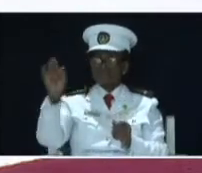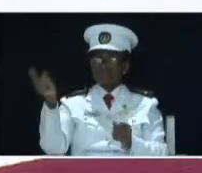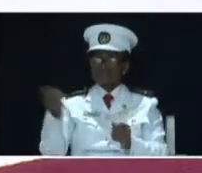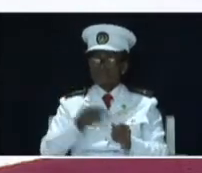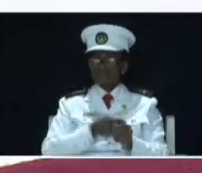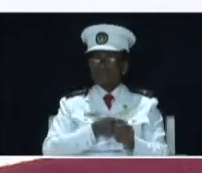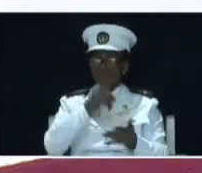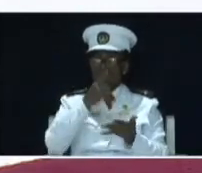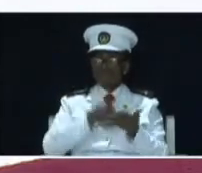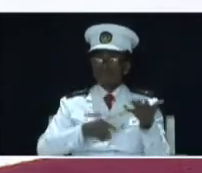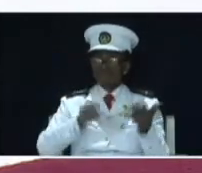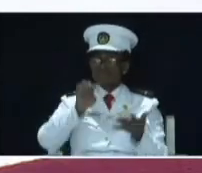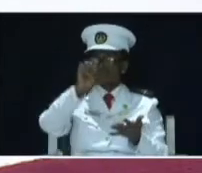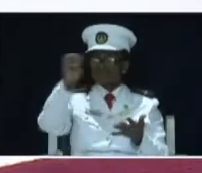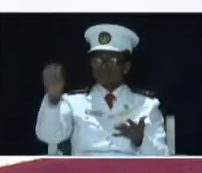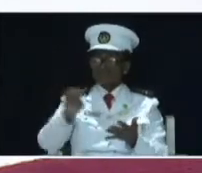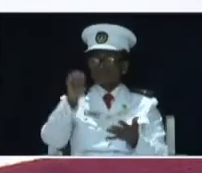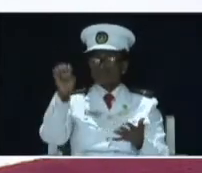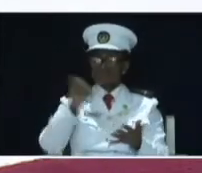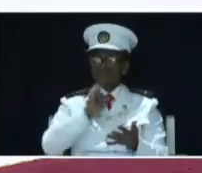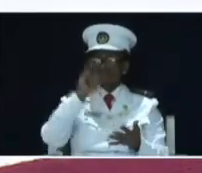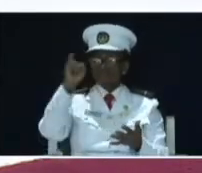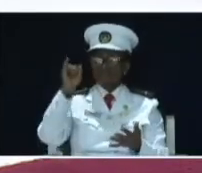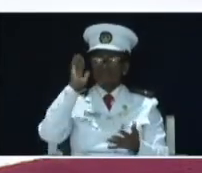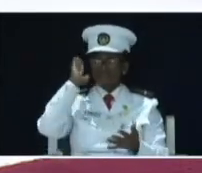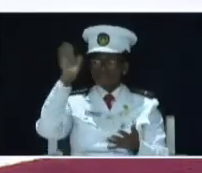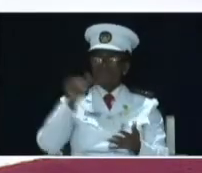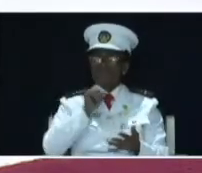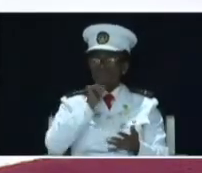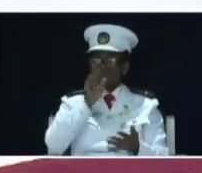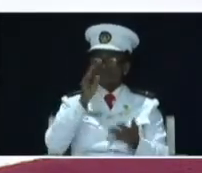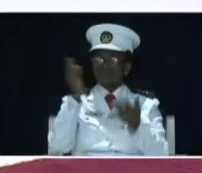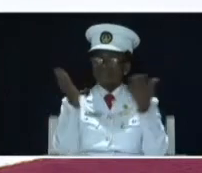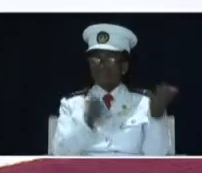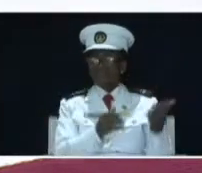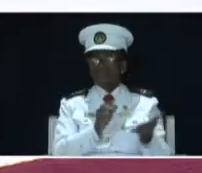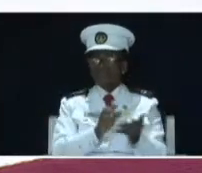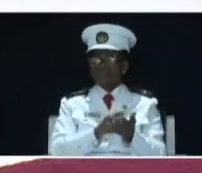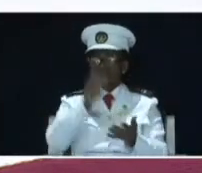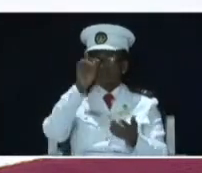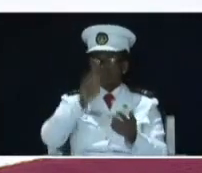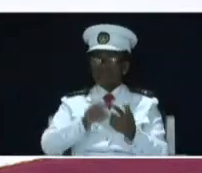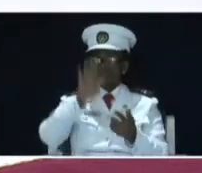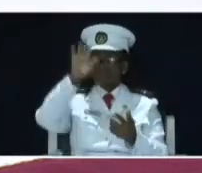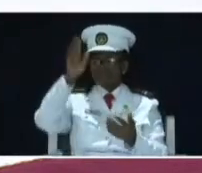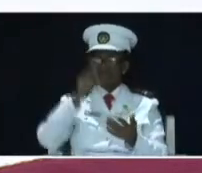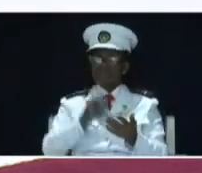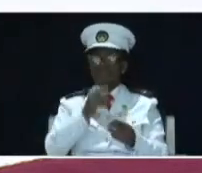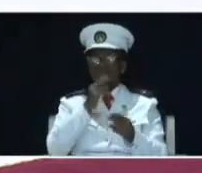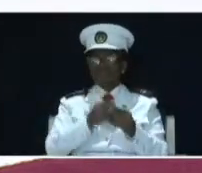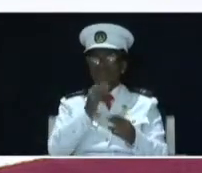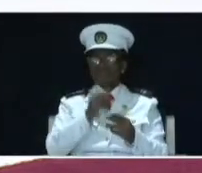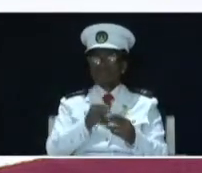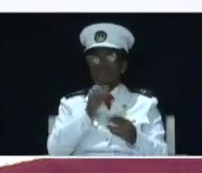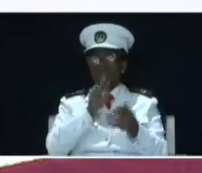Whatever is not going to bring glory to your name, burn it off tonight.